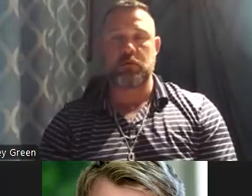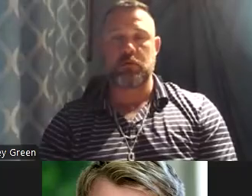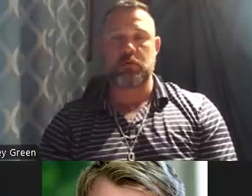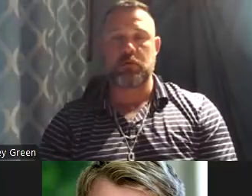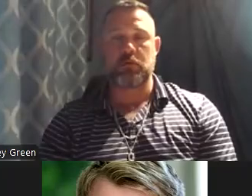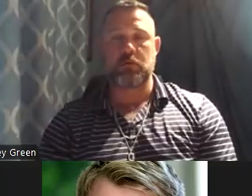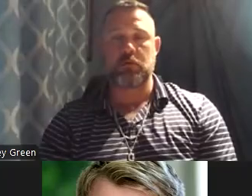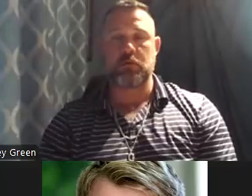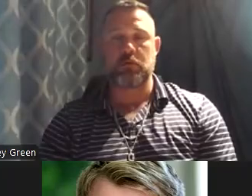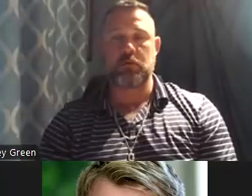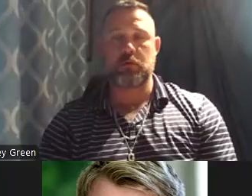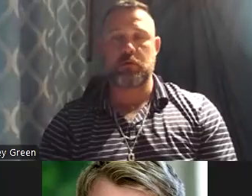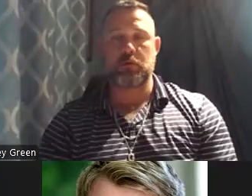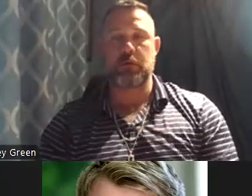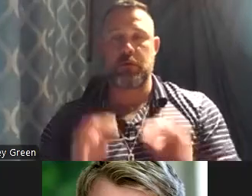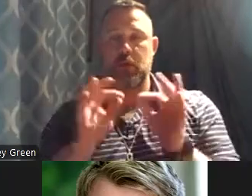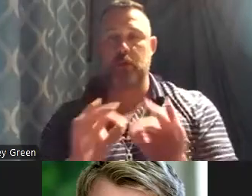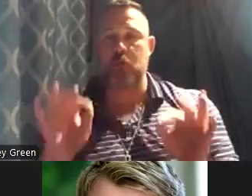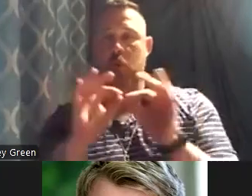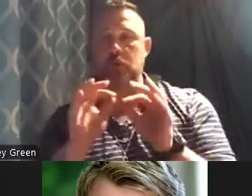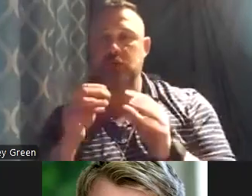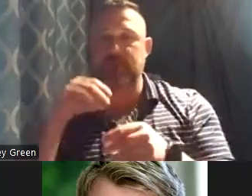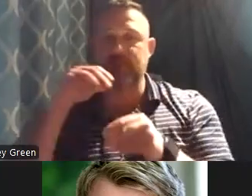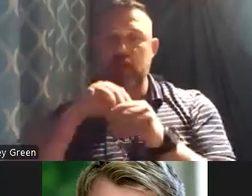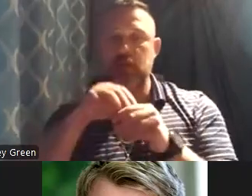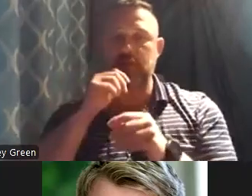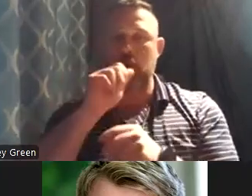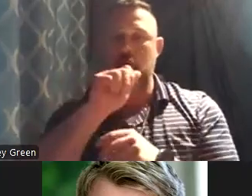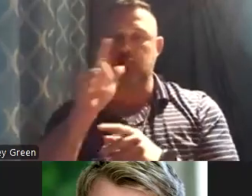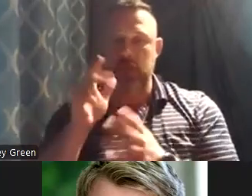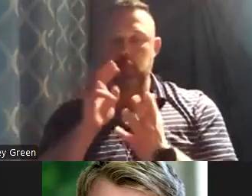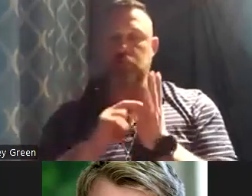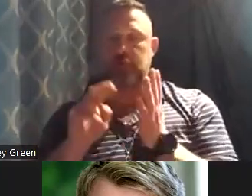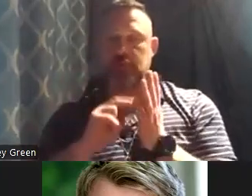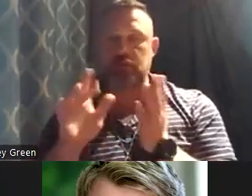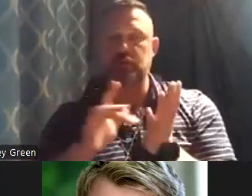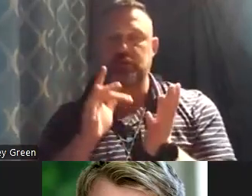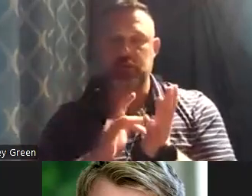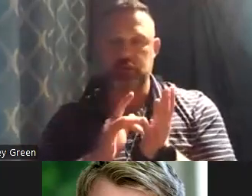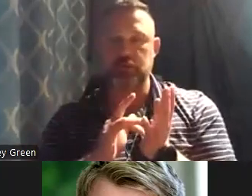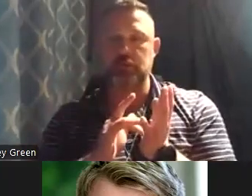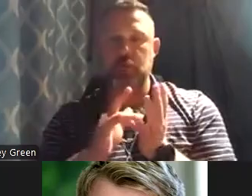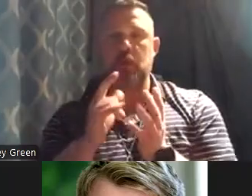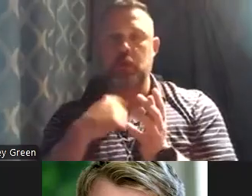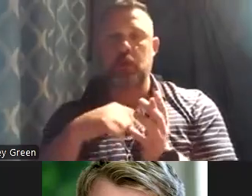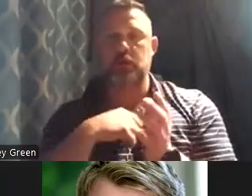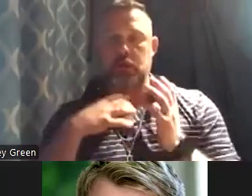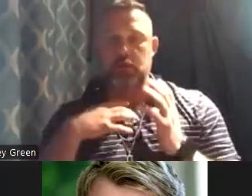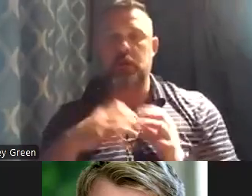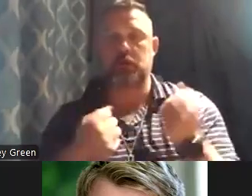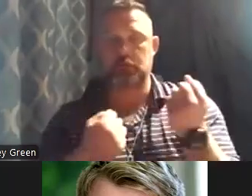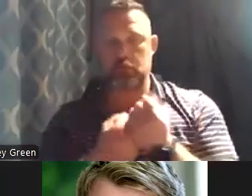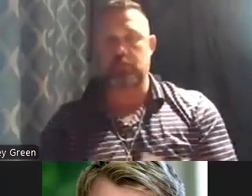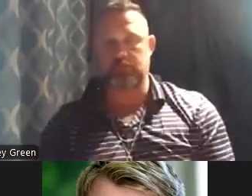Reiterate the importance of funding for the Alzheimer's research centers and how we as a committee can support